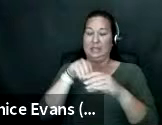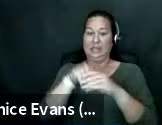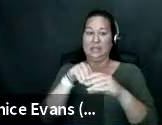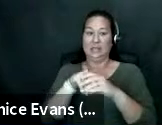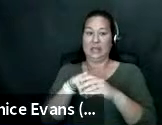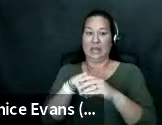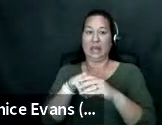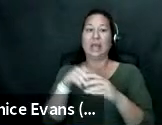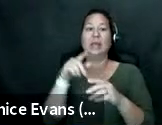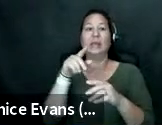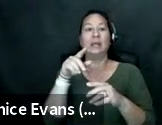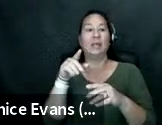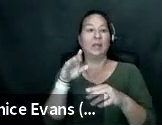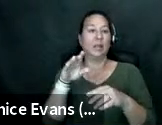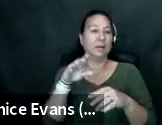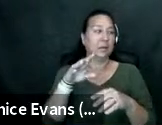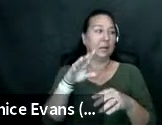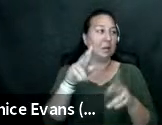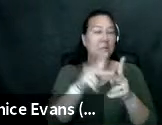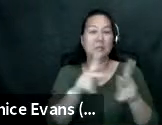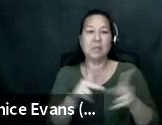outdoor public settings.